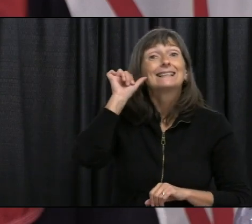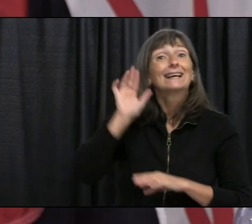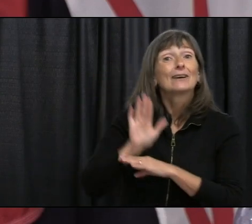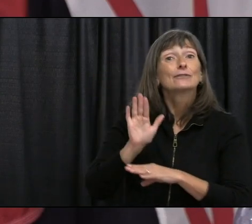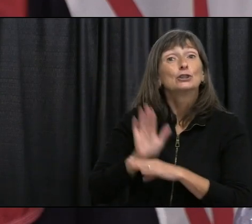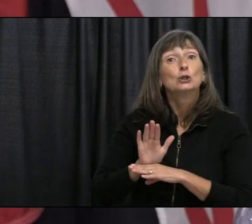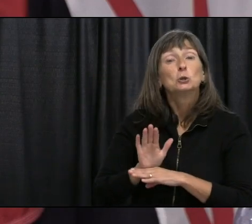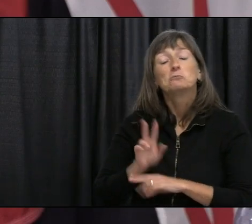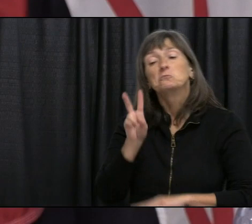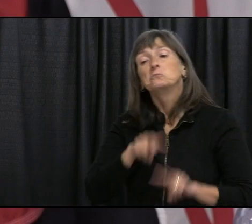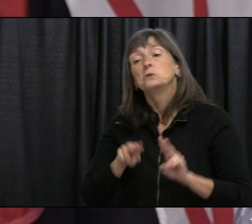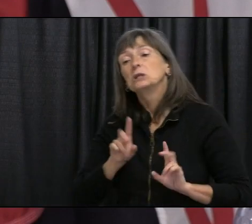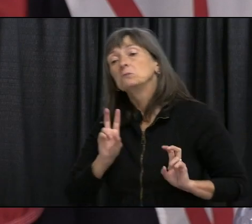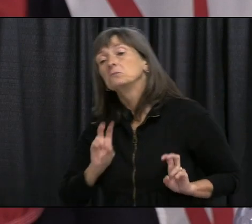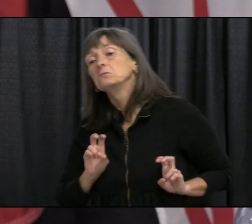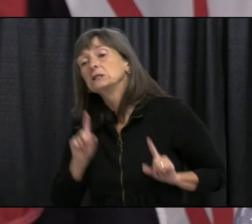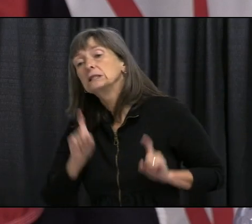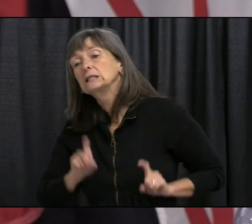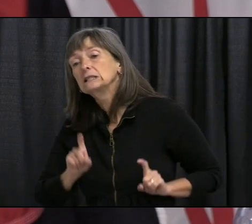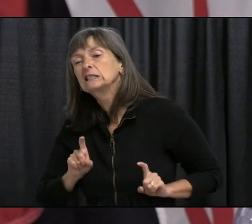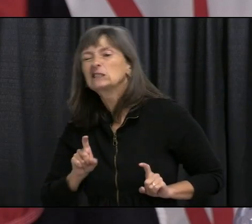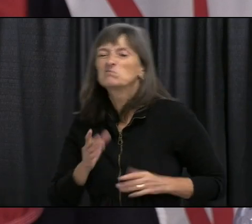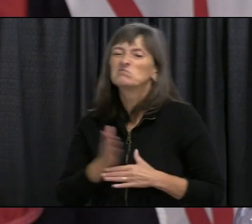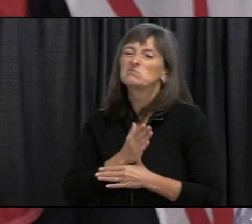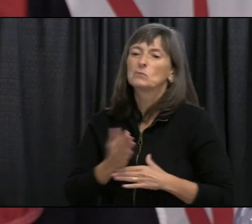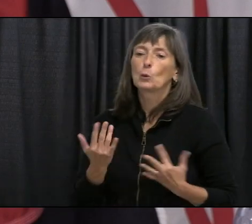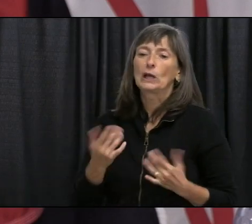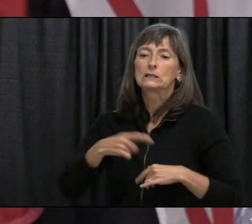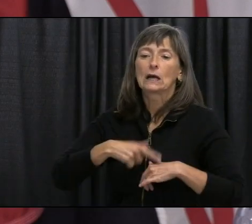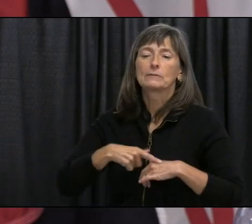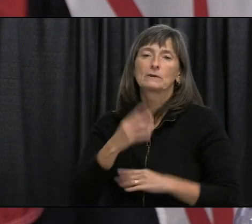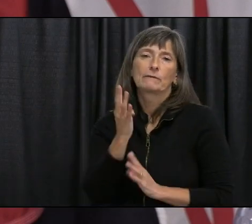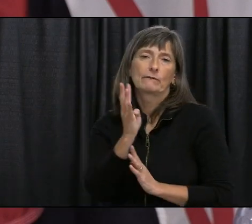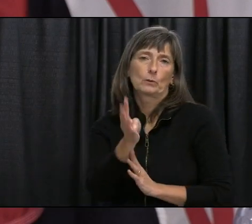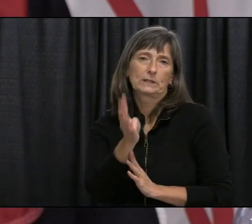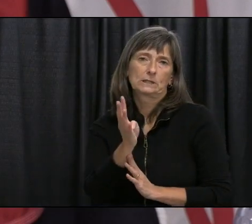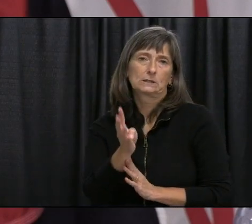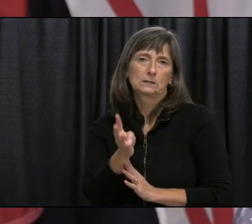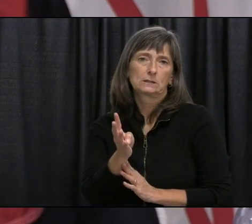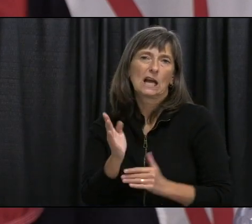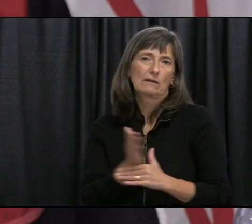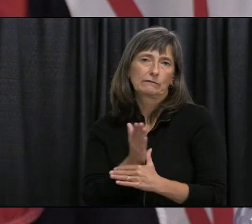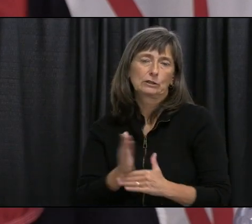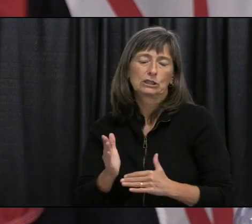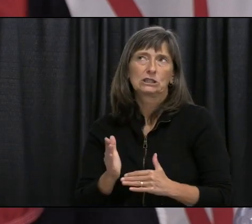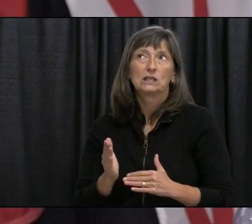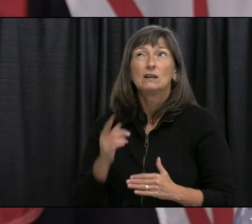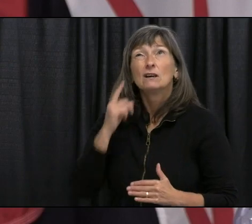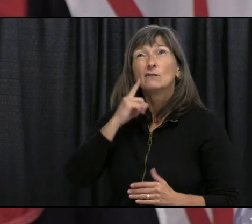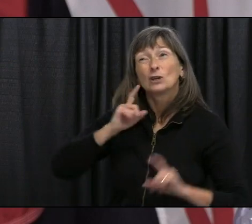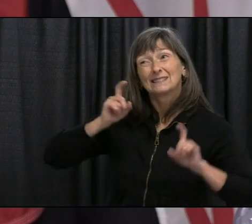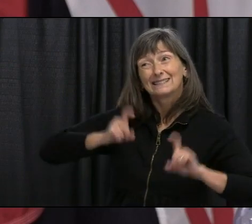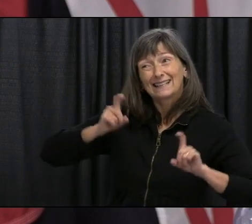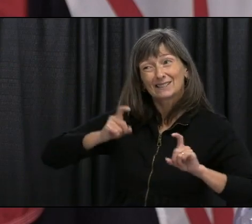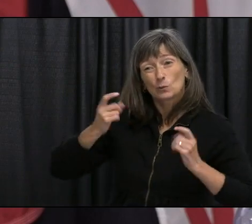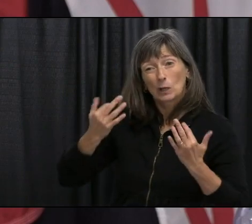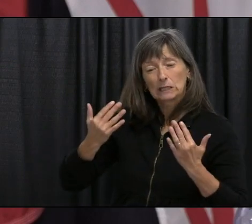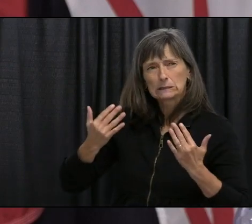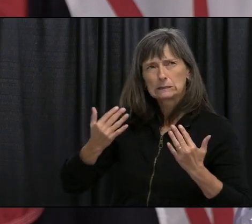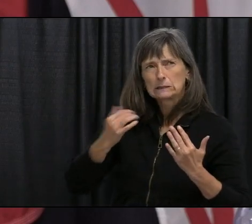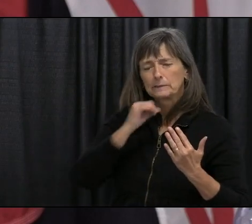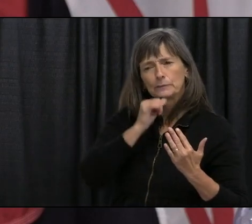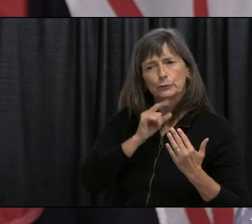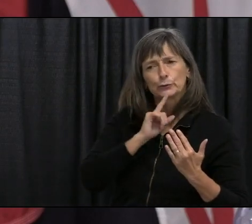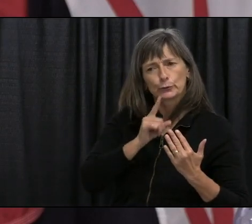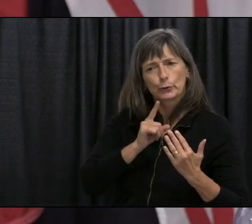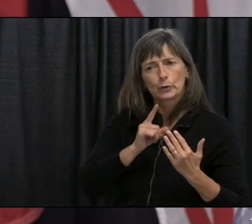revealed average wait of 4 minutes. I couldn't give you what the average wait is for the test, but those